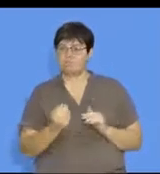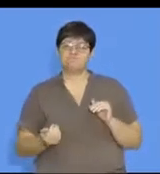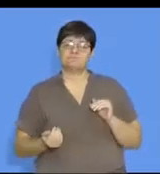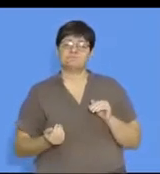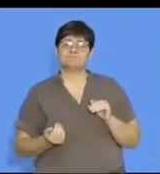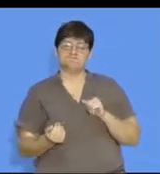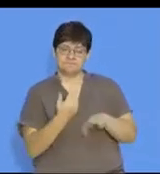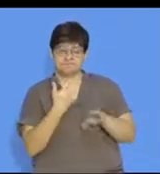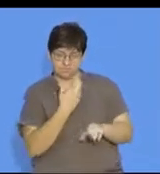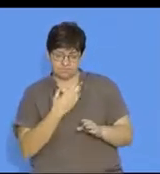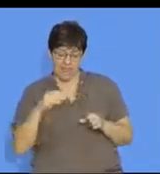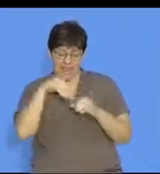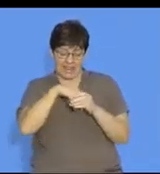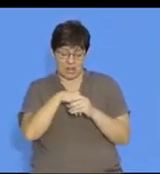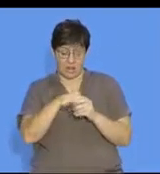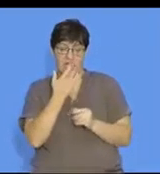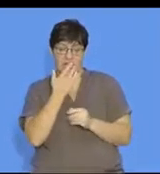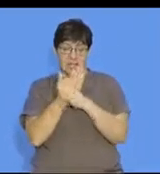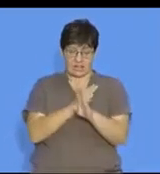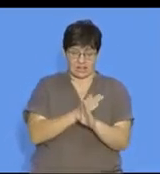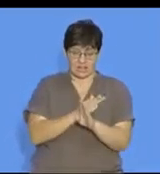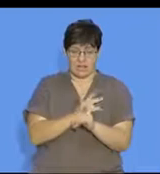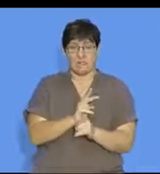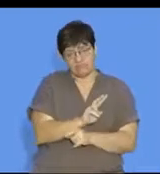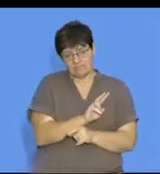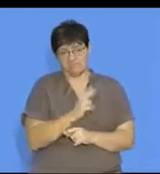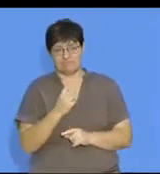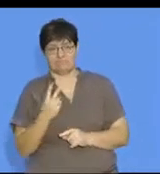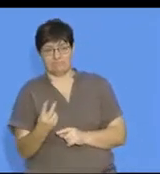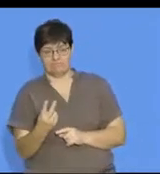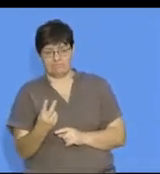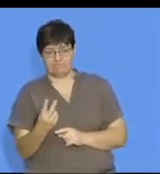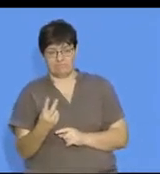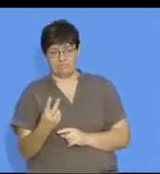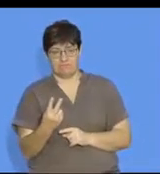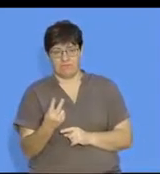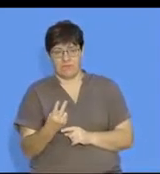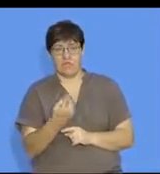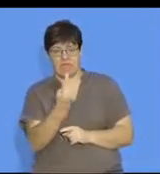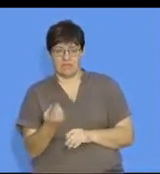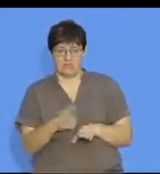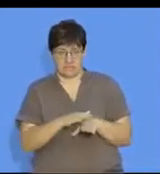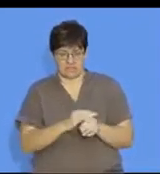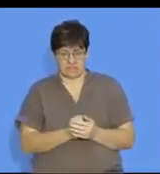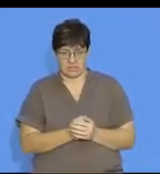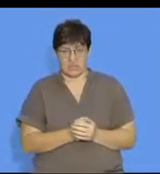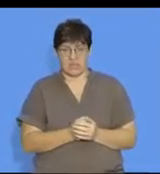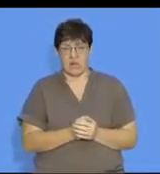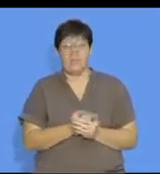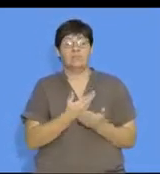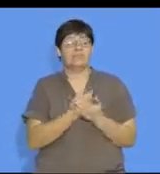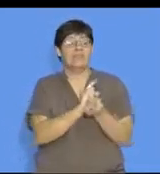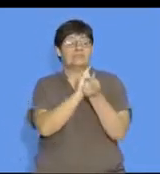when current passes through the internal resistance of a battery, energy is transferred per unit charge. There